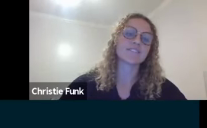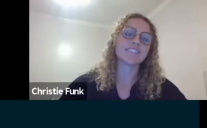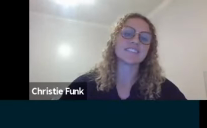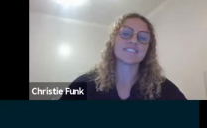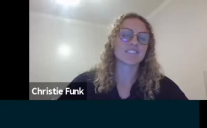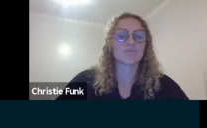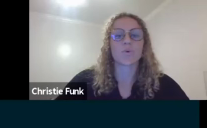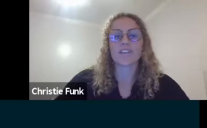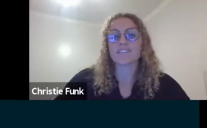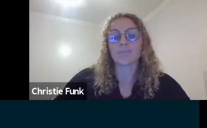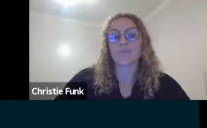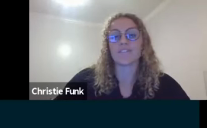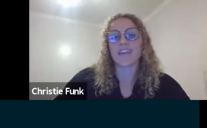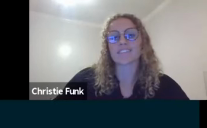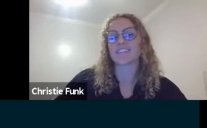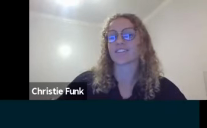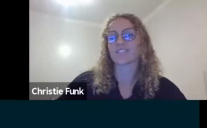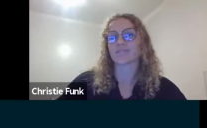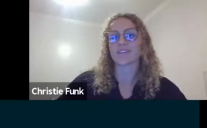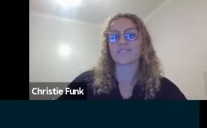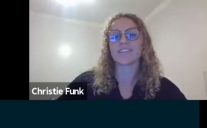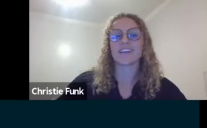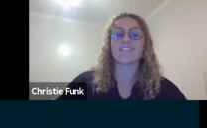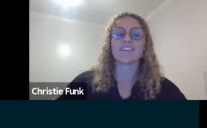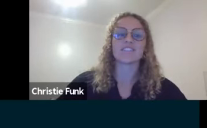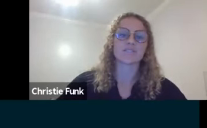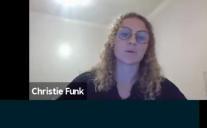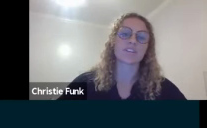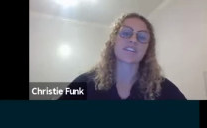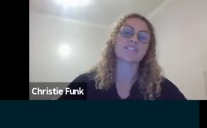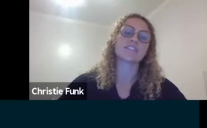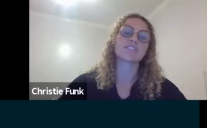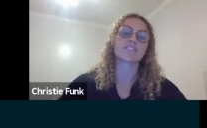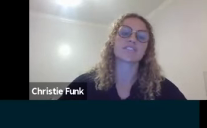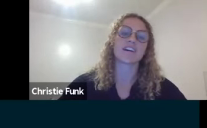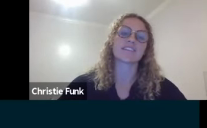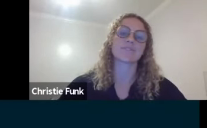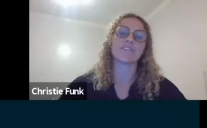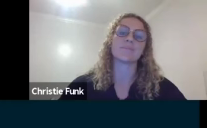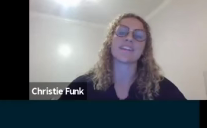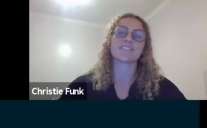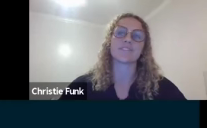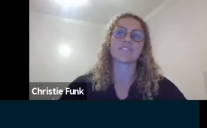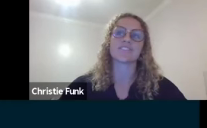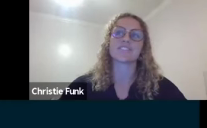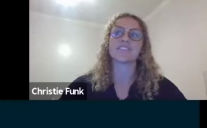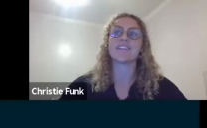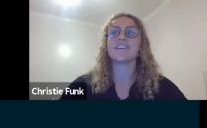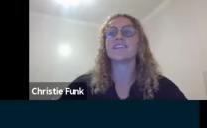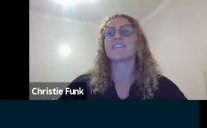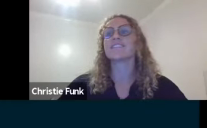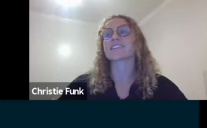airline vehicle seats? That's just one example of a NASA technology spinoff. I invite you to explore what technologies are in your house that were developed by NASA